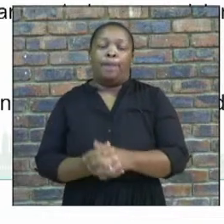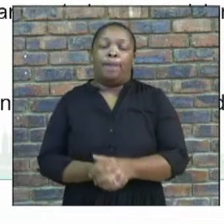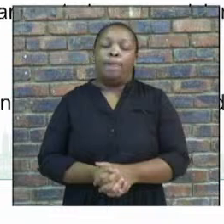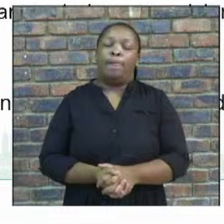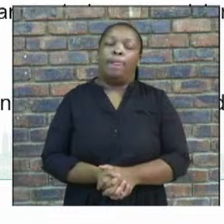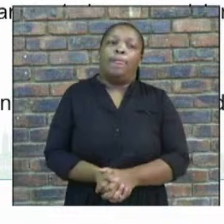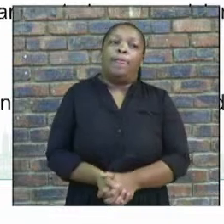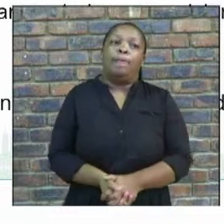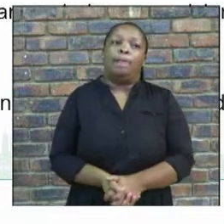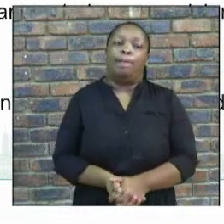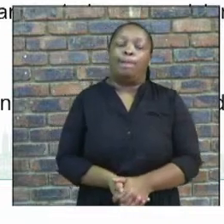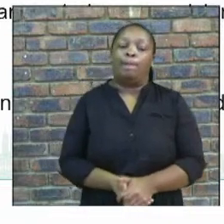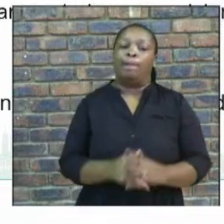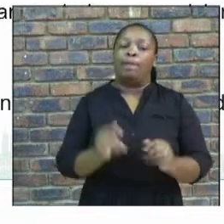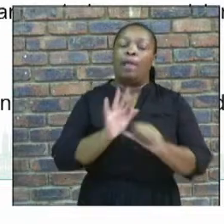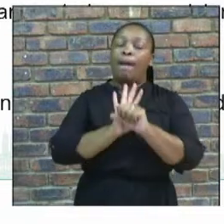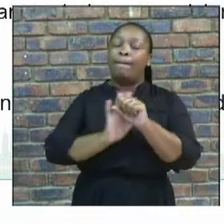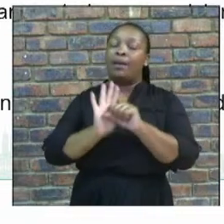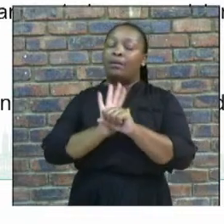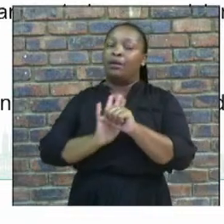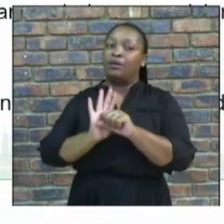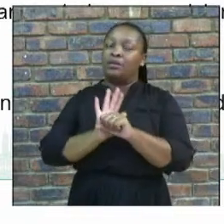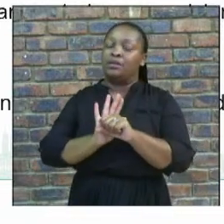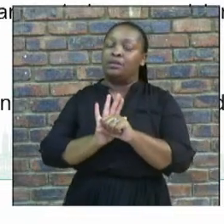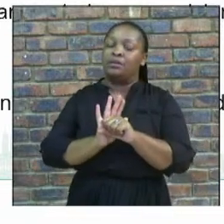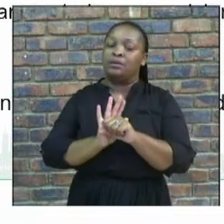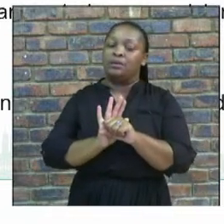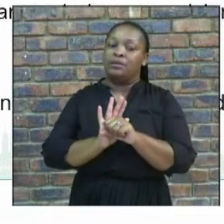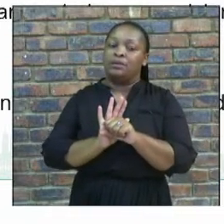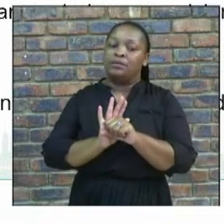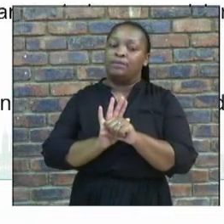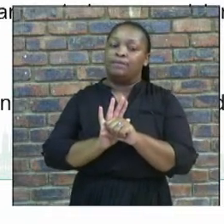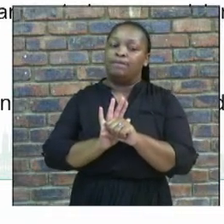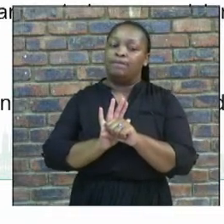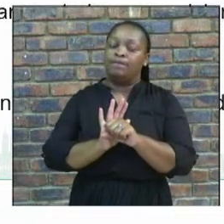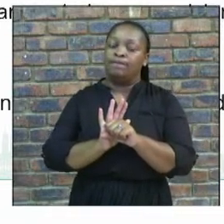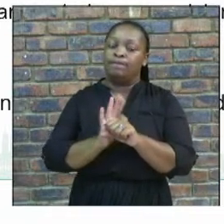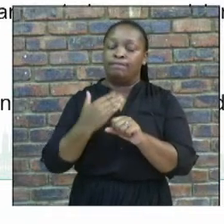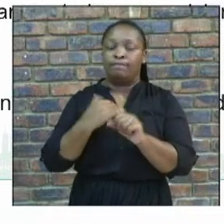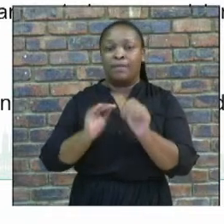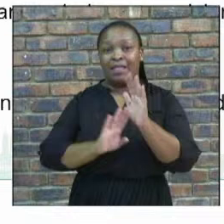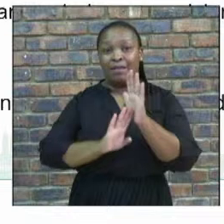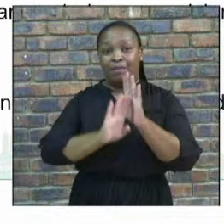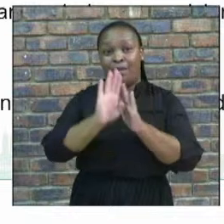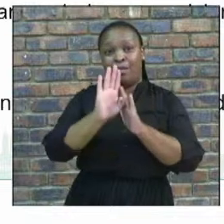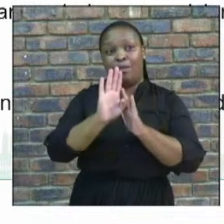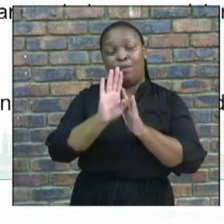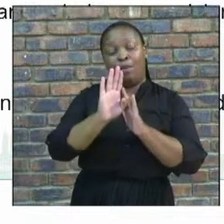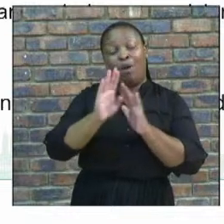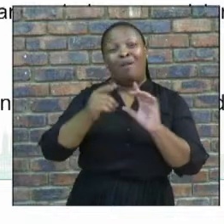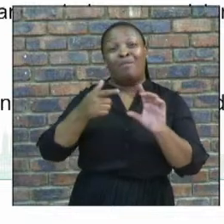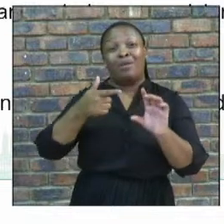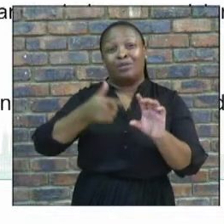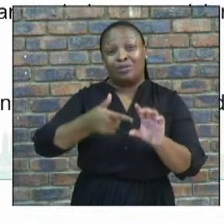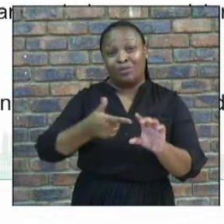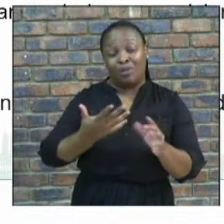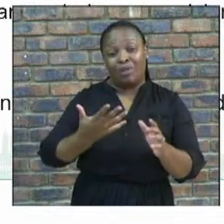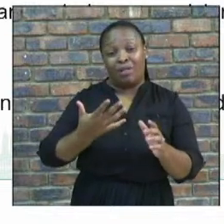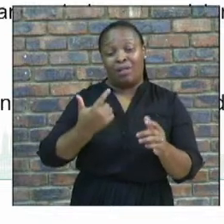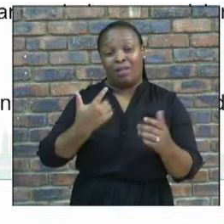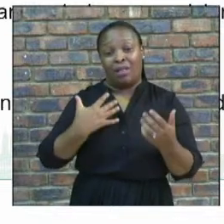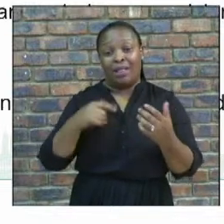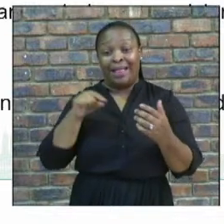So in terms of the background, currently the development of the petroleum resources